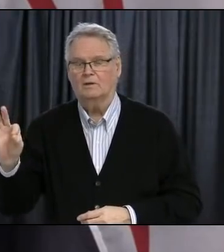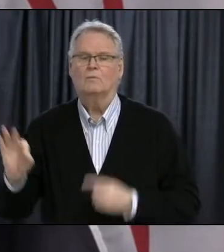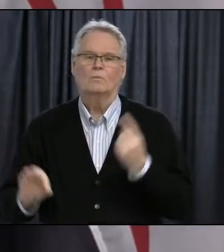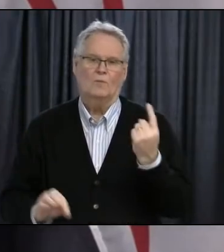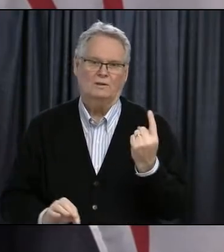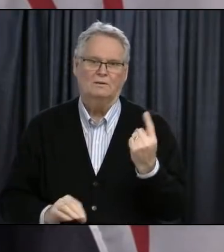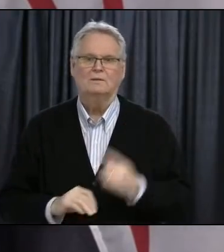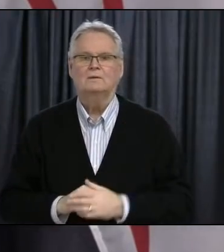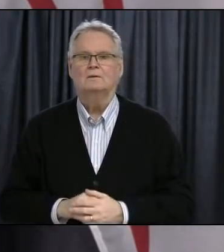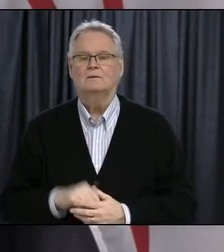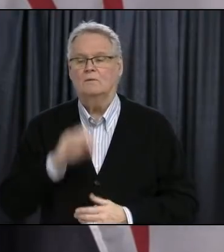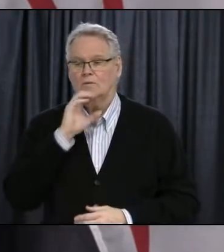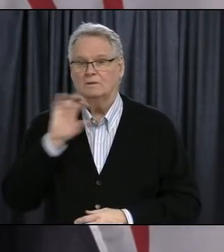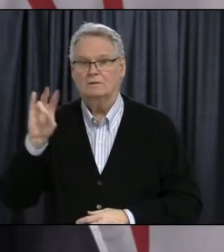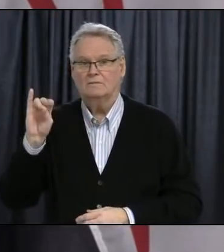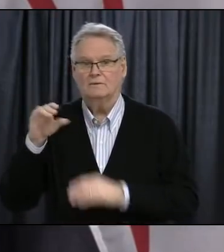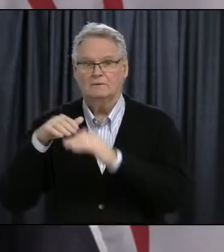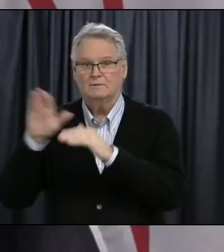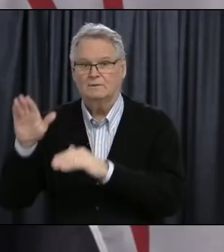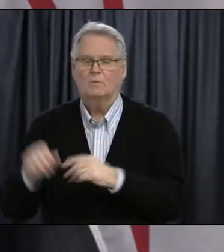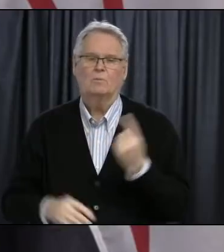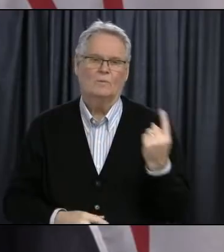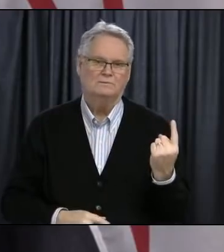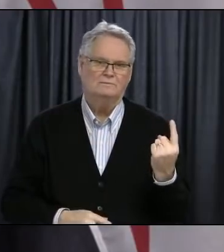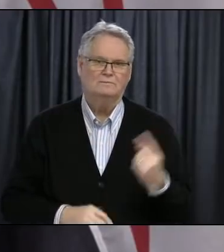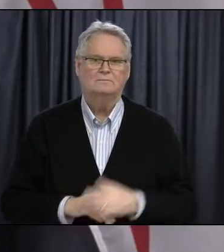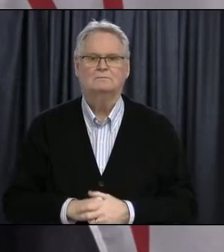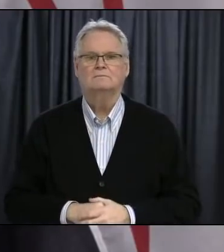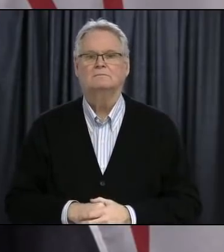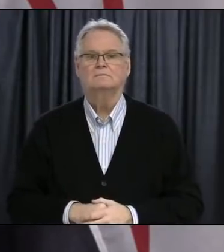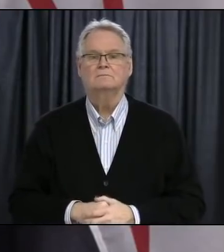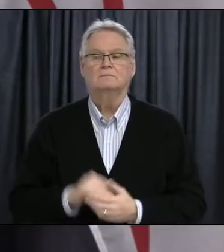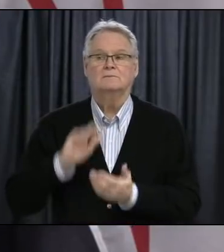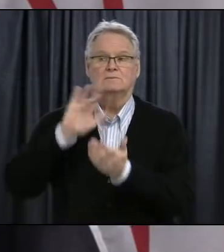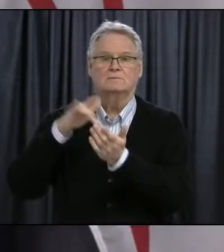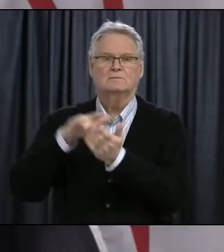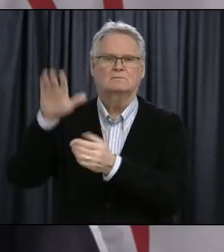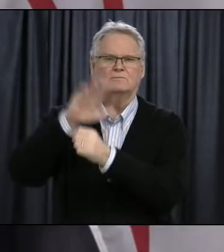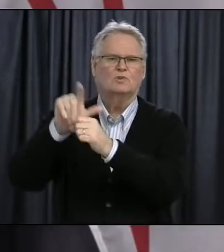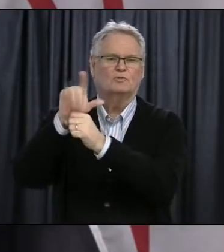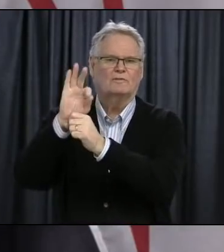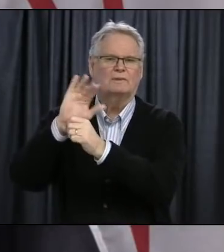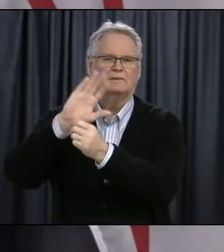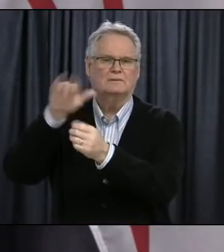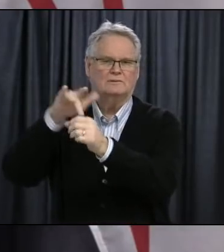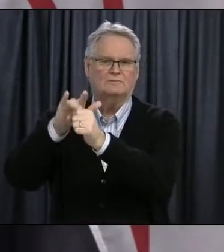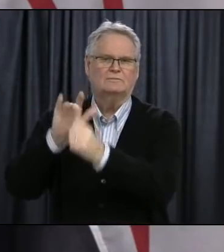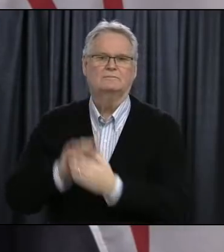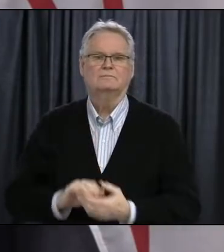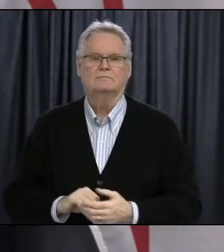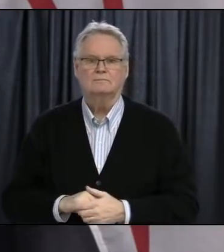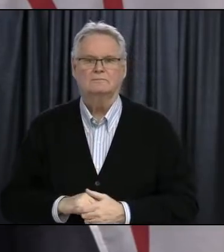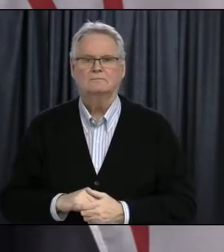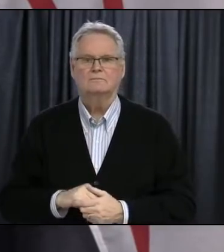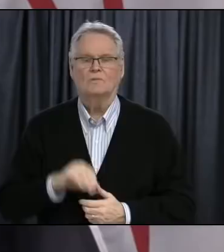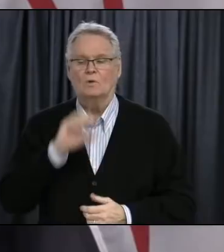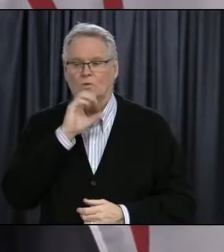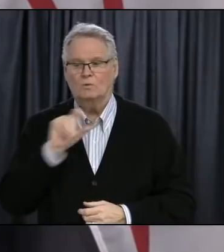age. There is also 1 new case in Central Health between 20 and 39 years of age and under investigation.